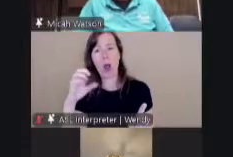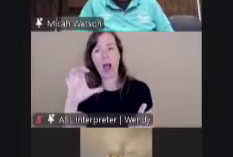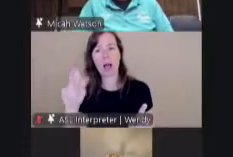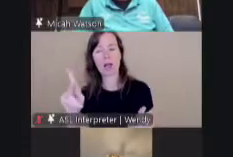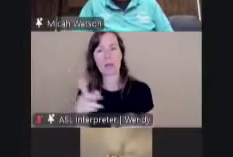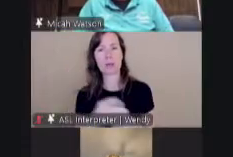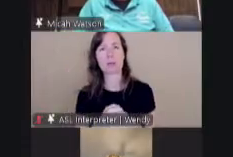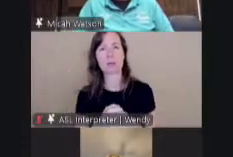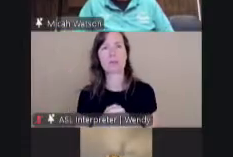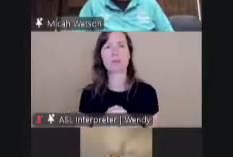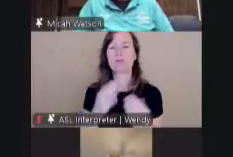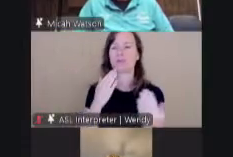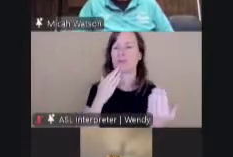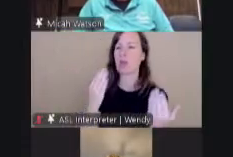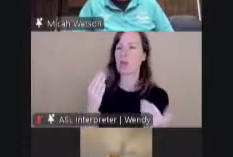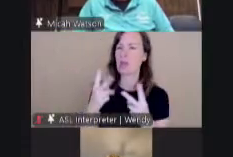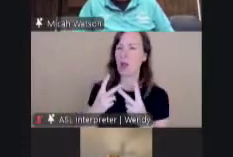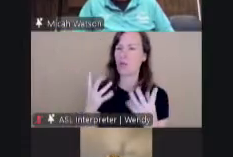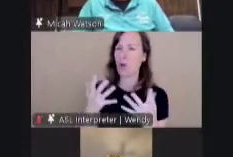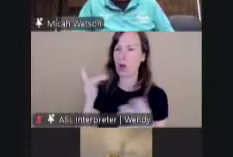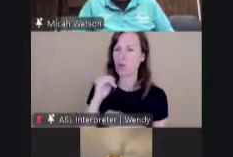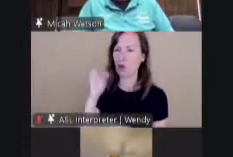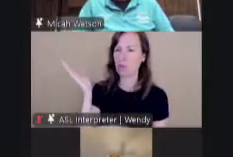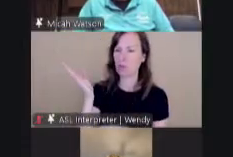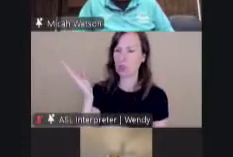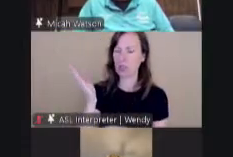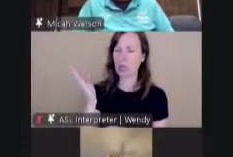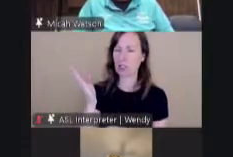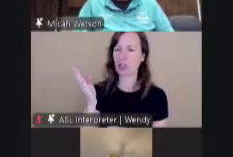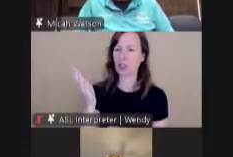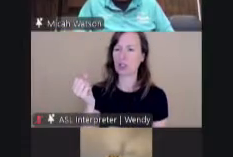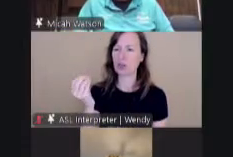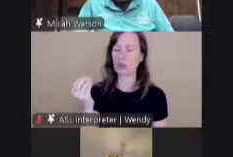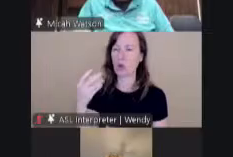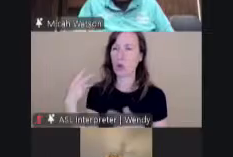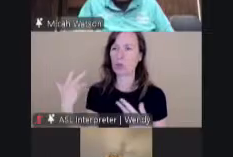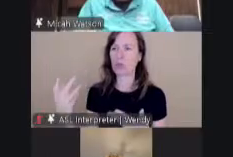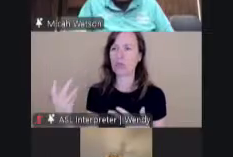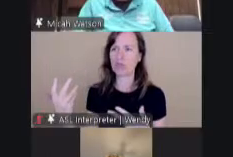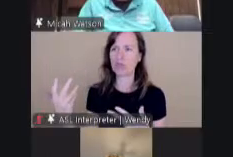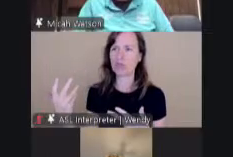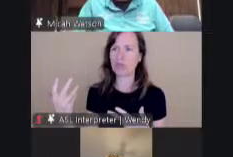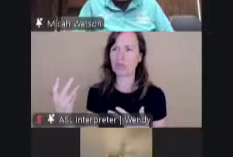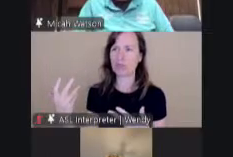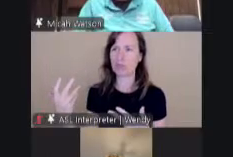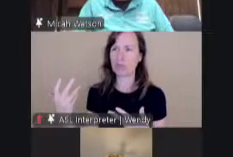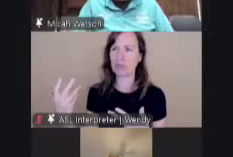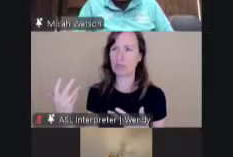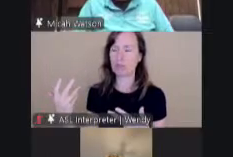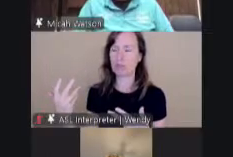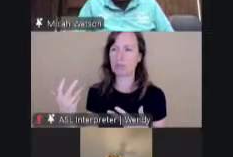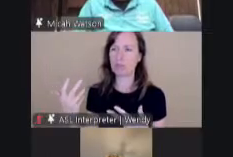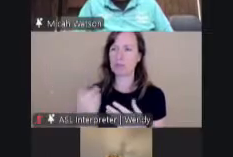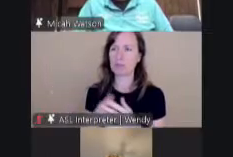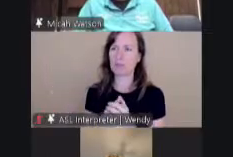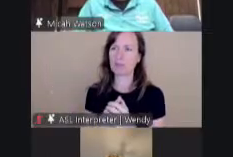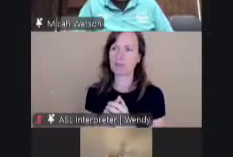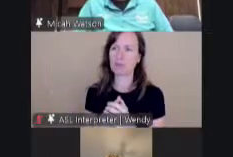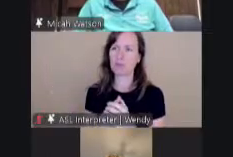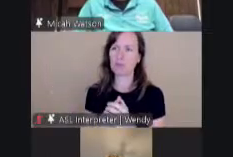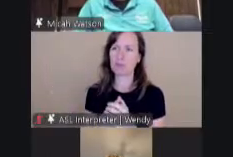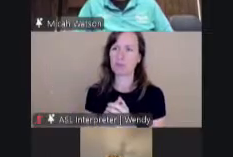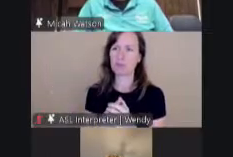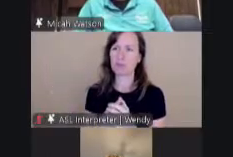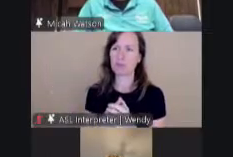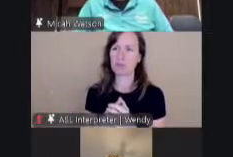Thank you very much for the presentation. So I guess, can you sort of equate this